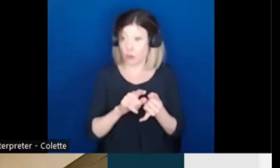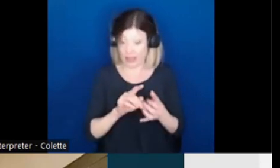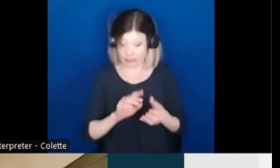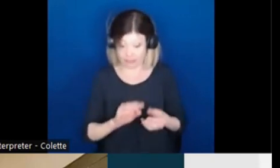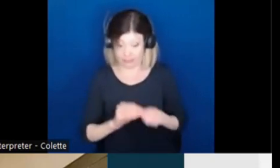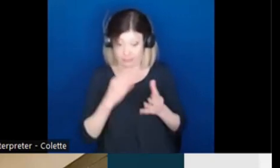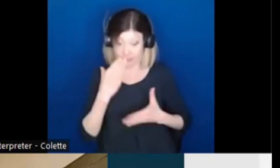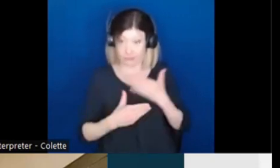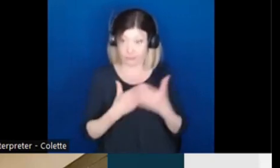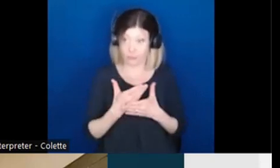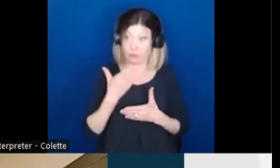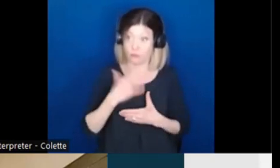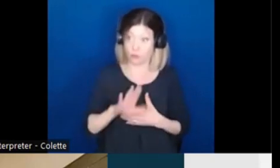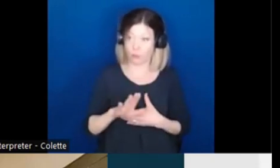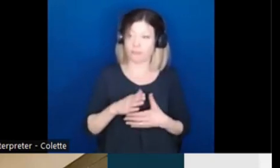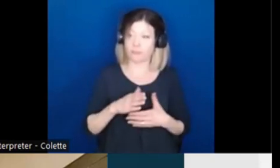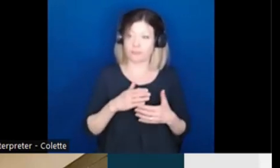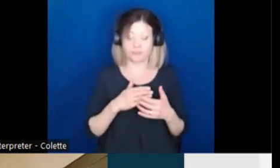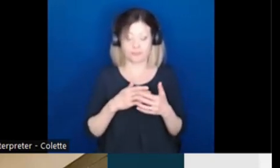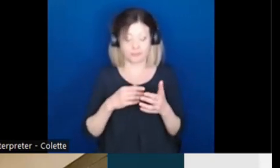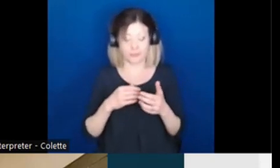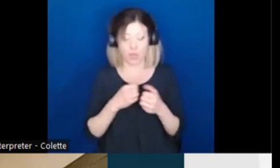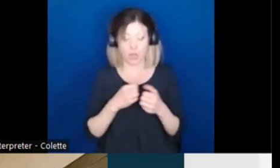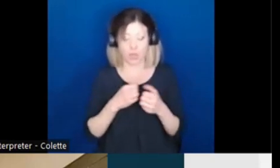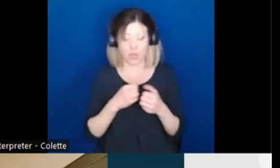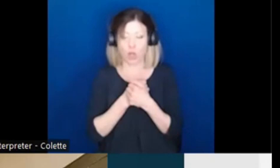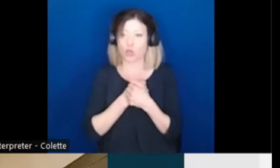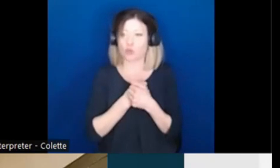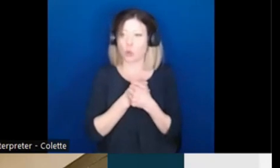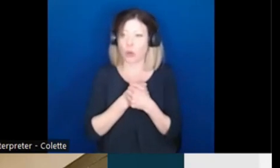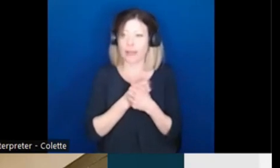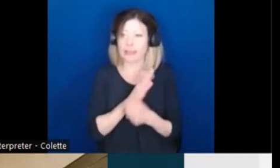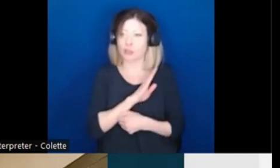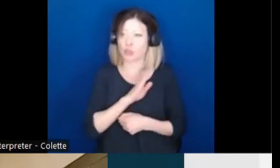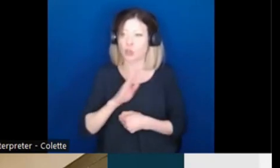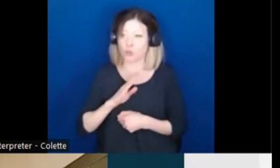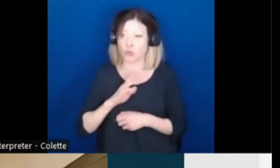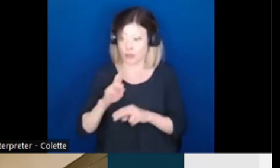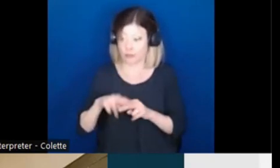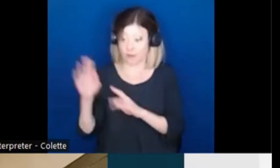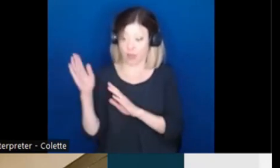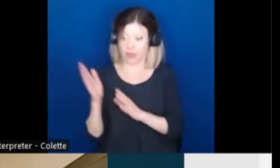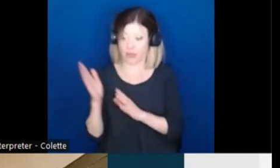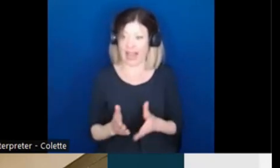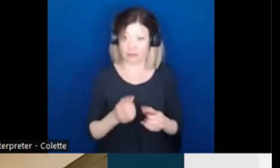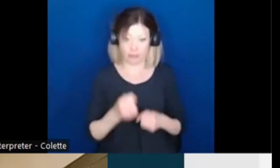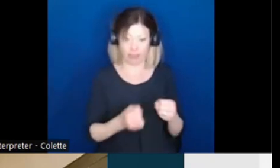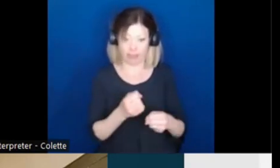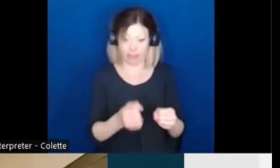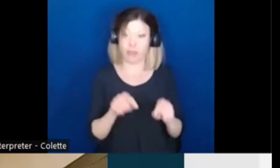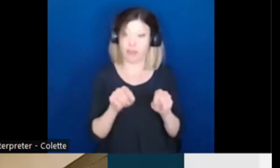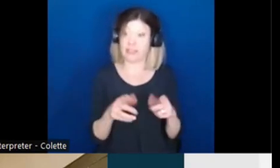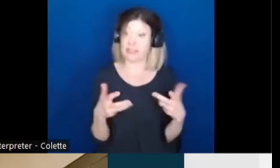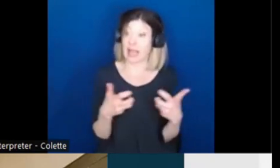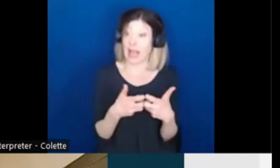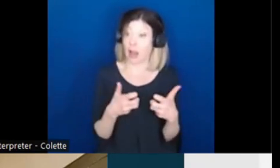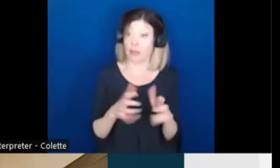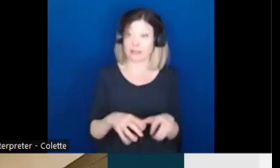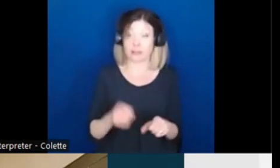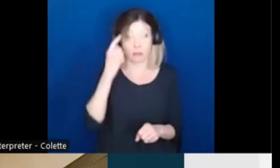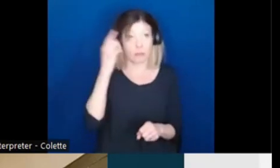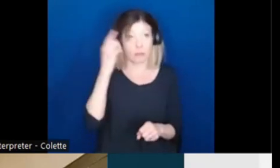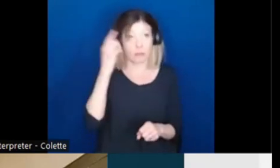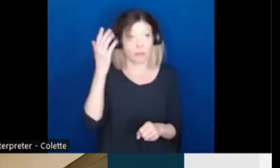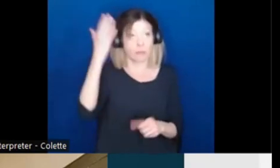day. And this was one of the ways that it began. And it was literally a way of just entertaining themselves and